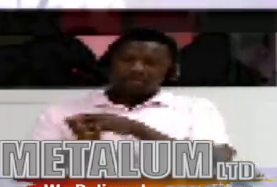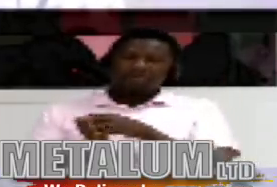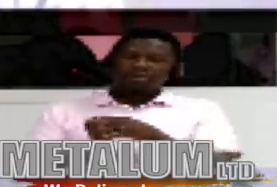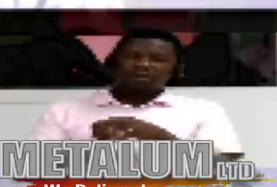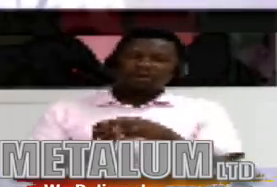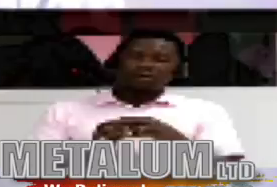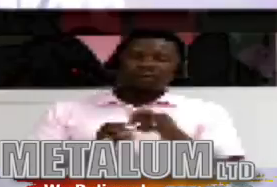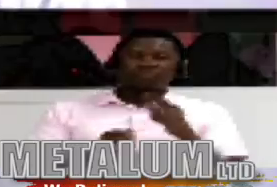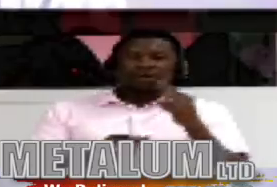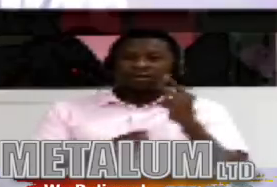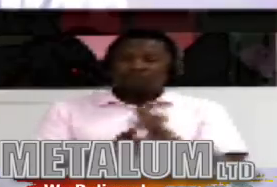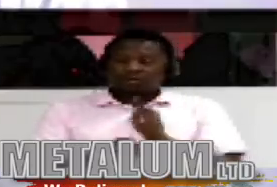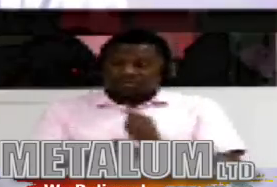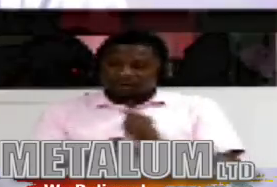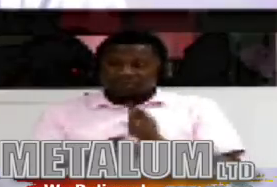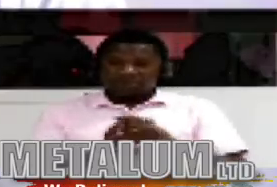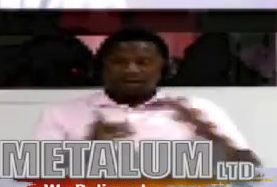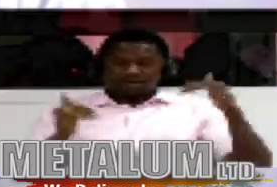meeting.